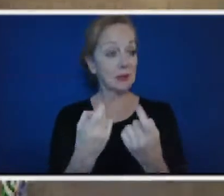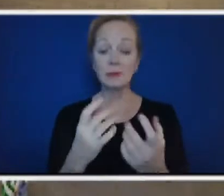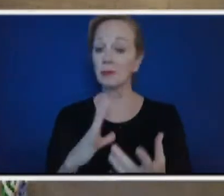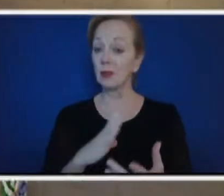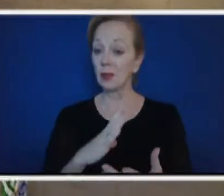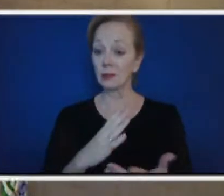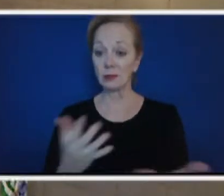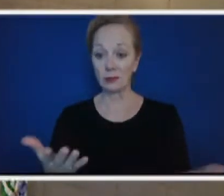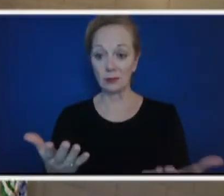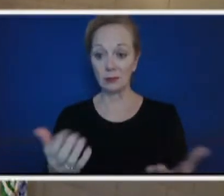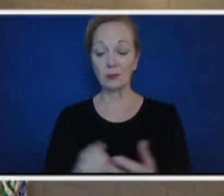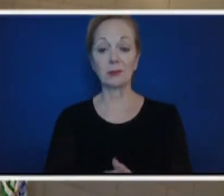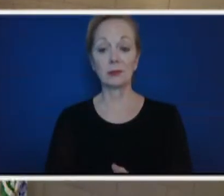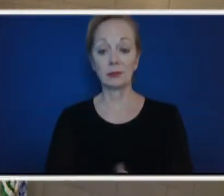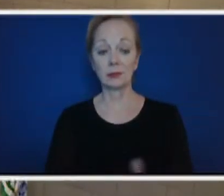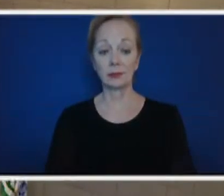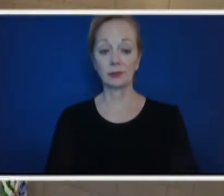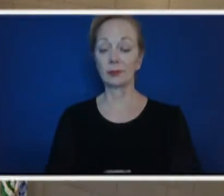Thank you very Move to much. close?